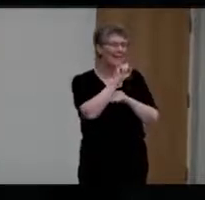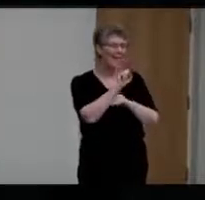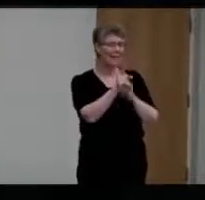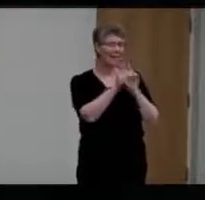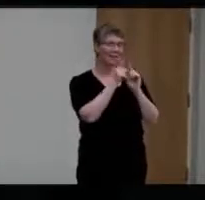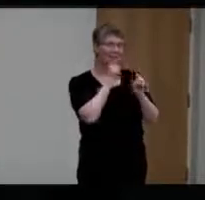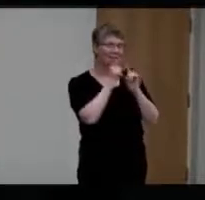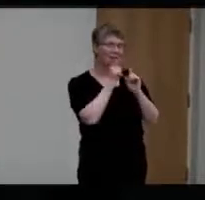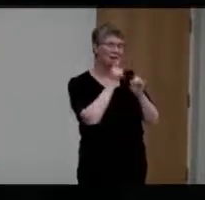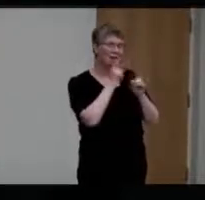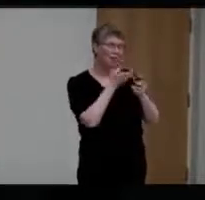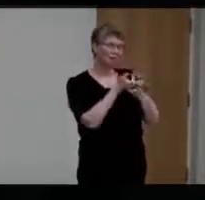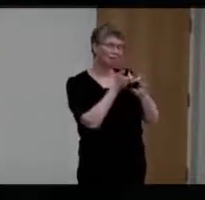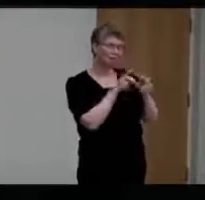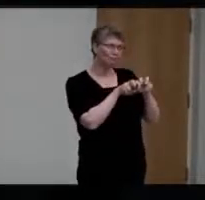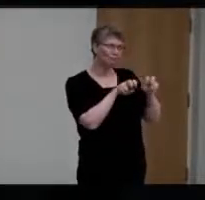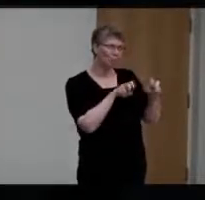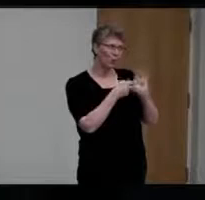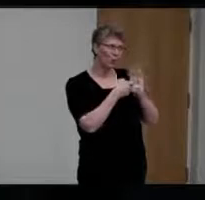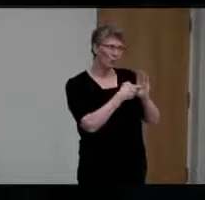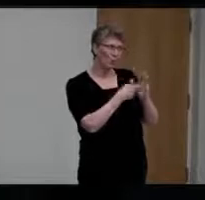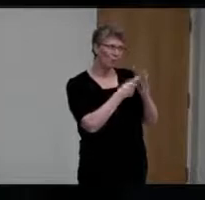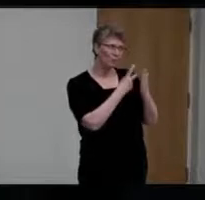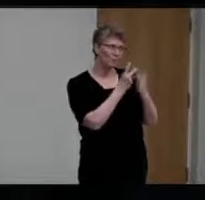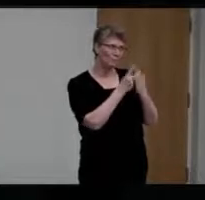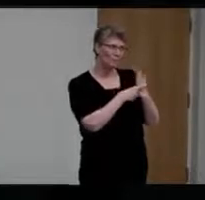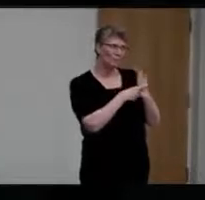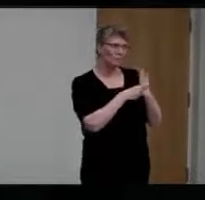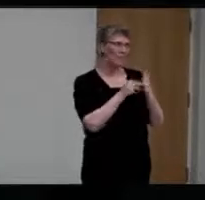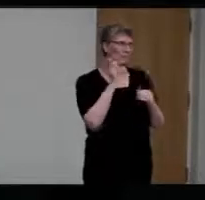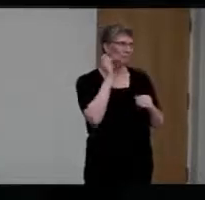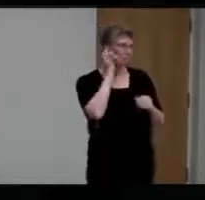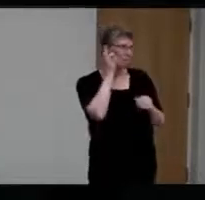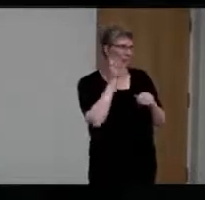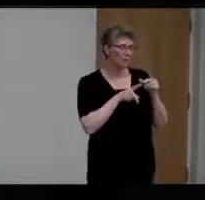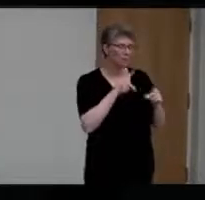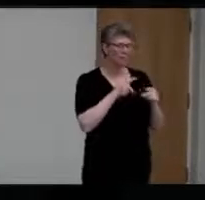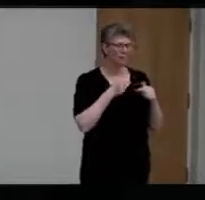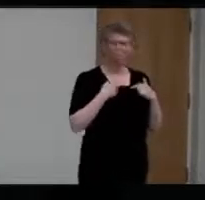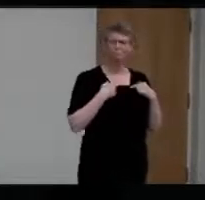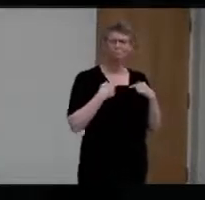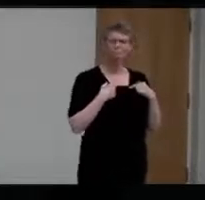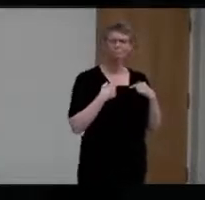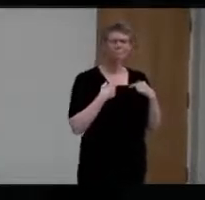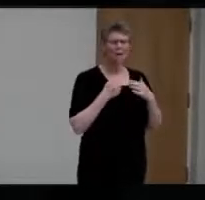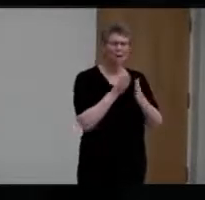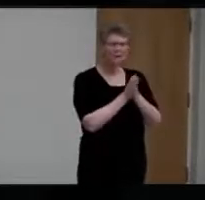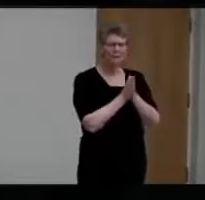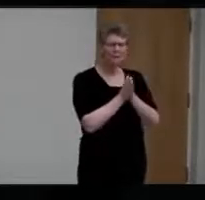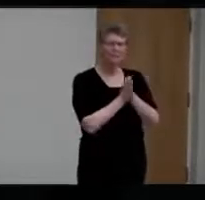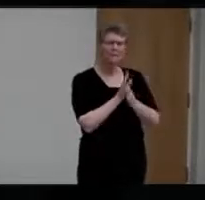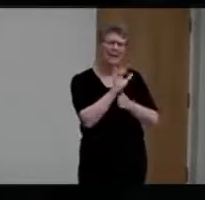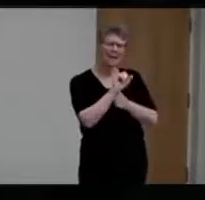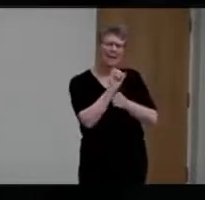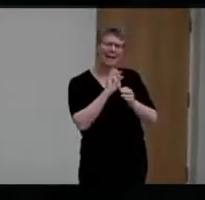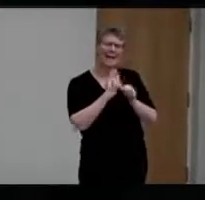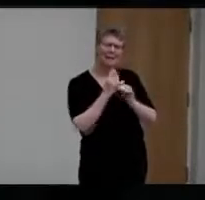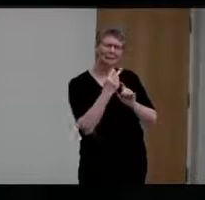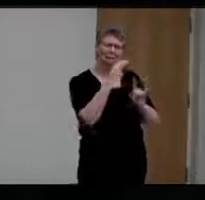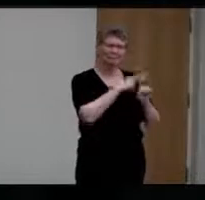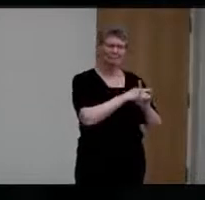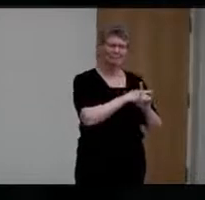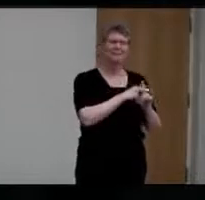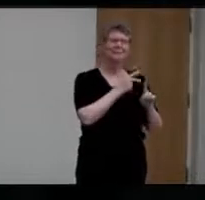AI radio personalities. And so I have a keen interest in AI in the creative arts and AI in the